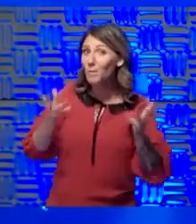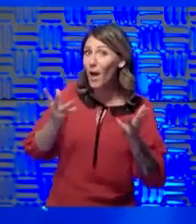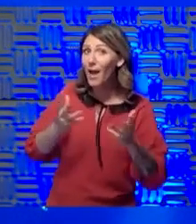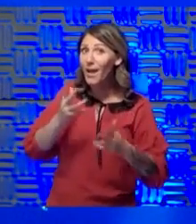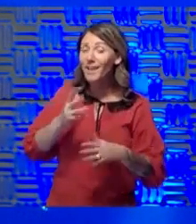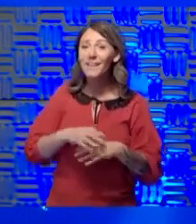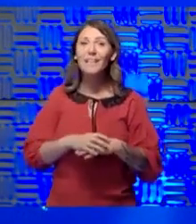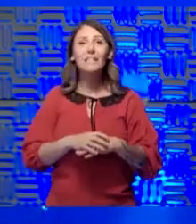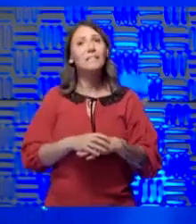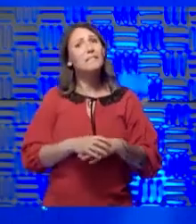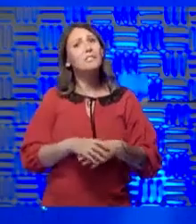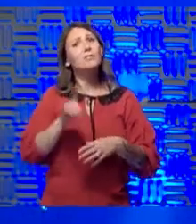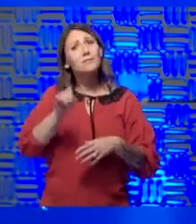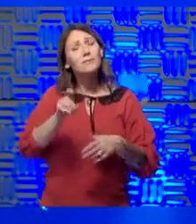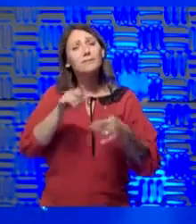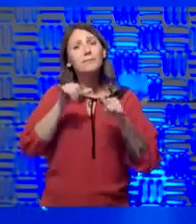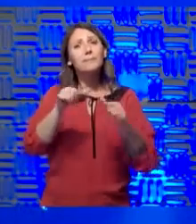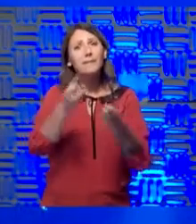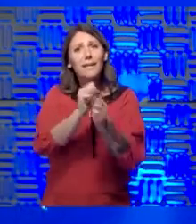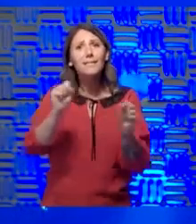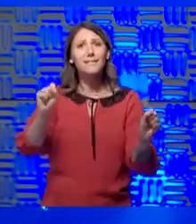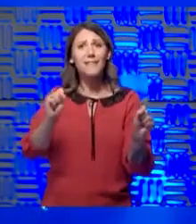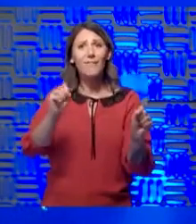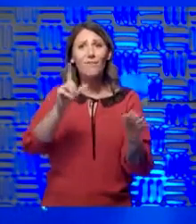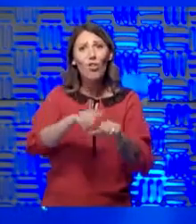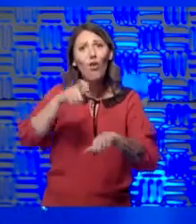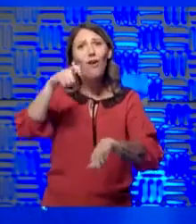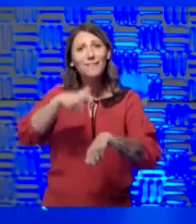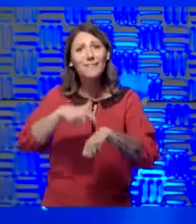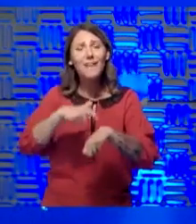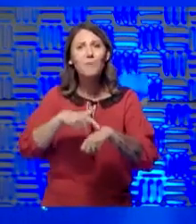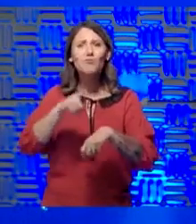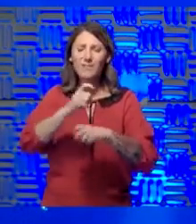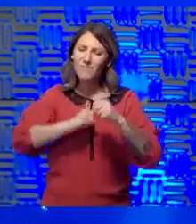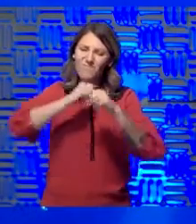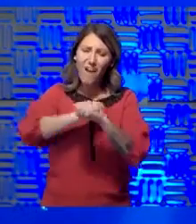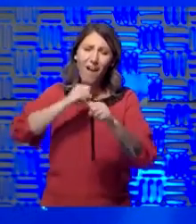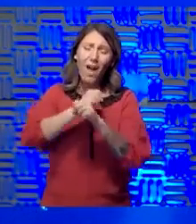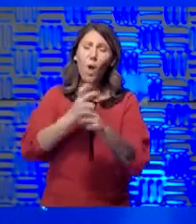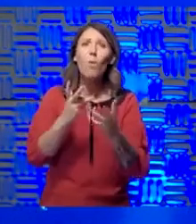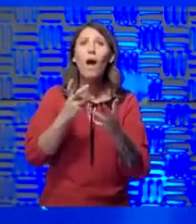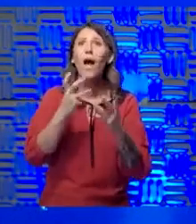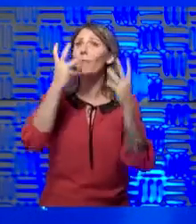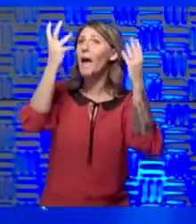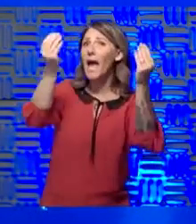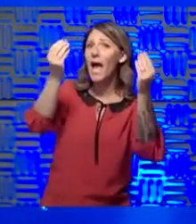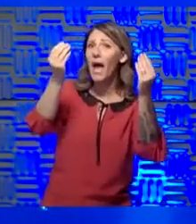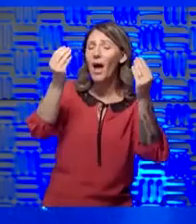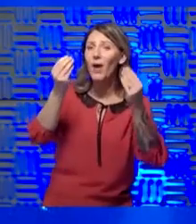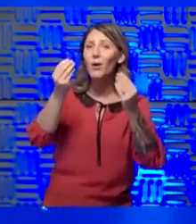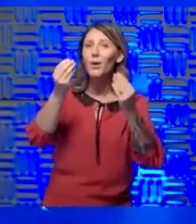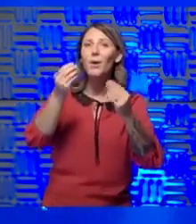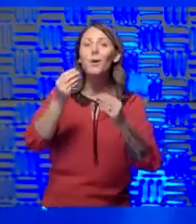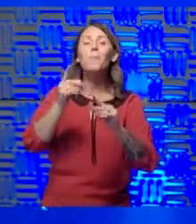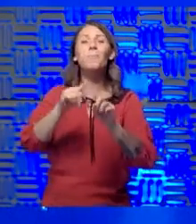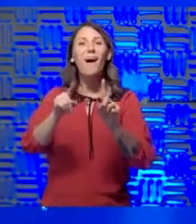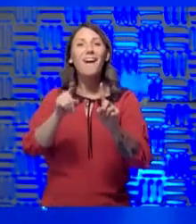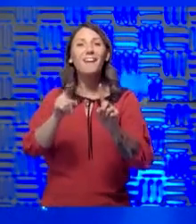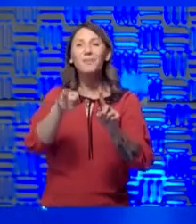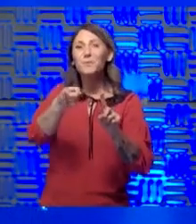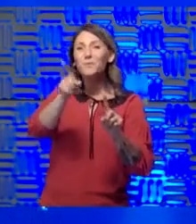means you still got to stay safe a little longer. You still got to fight through the urges to go out and do the stuff you shouldn't do, because that's what's